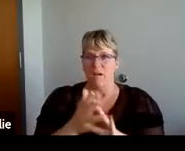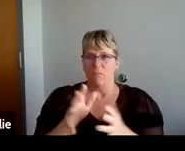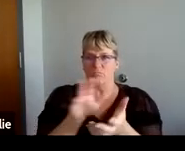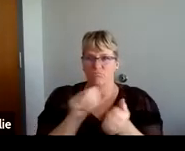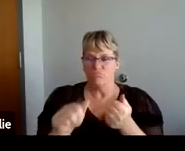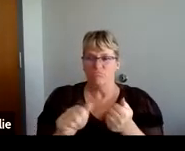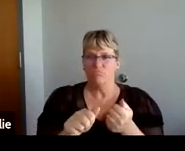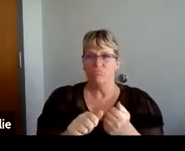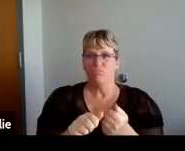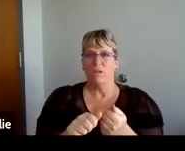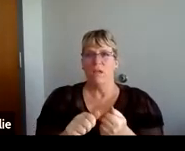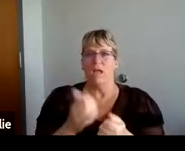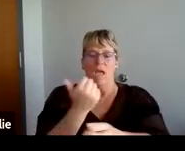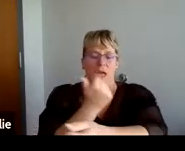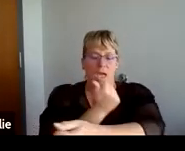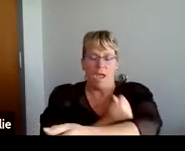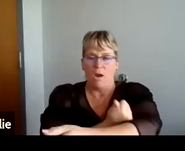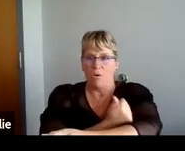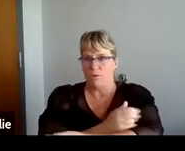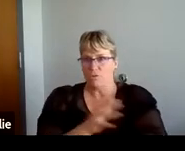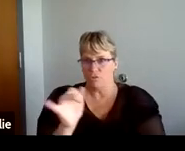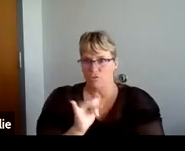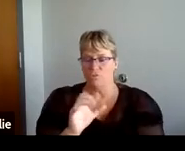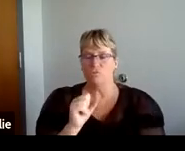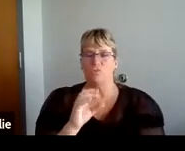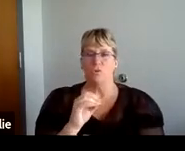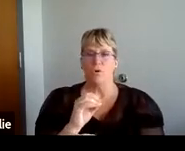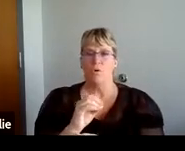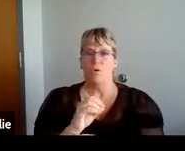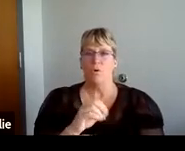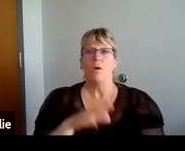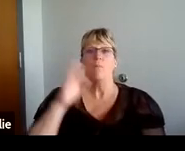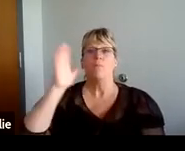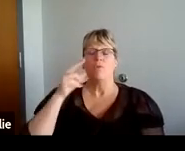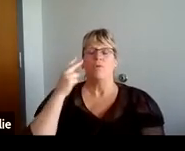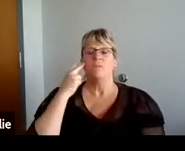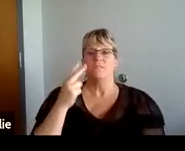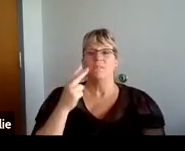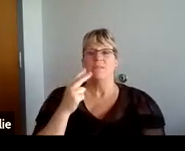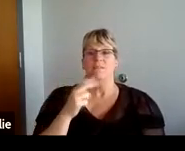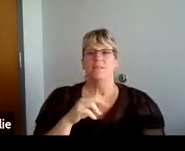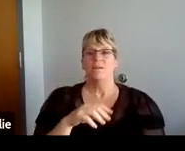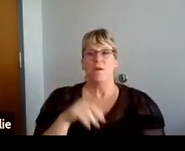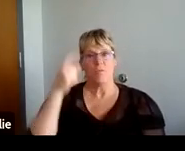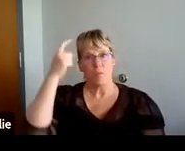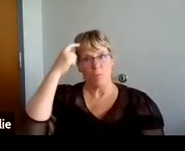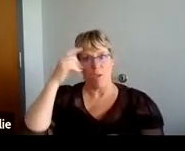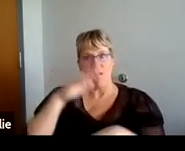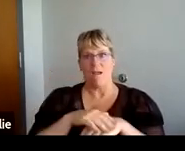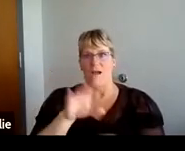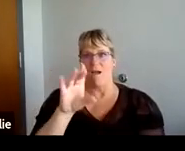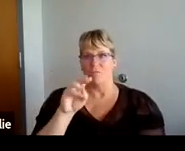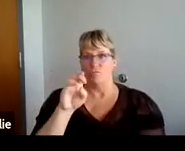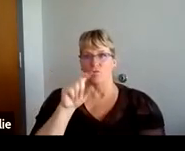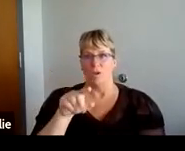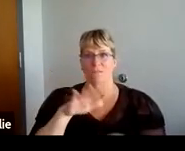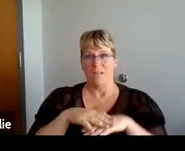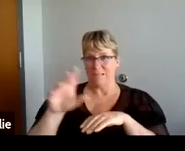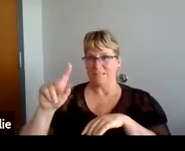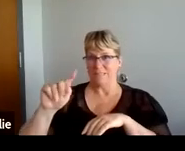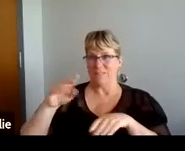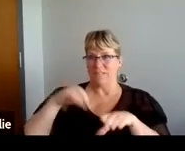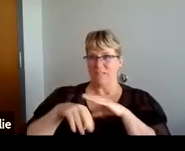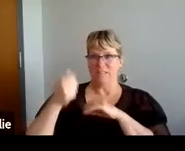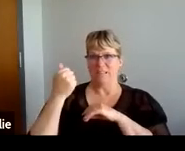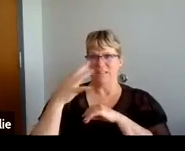opioids similarly. So when we used to see our brain on drugs, when we had those commercials back in the 80s with